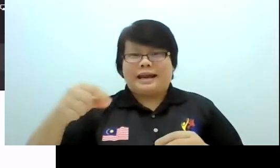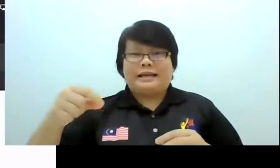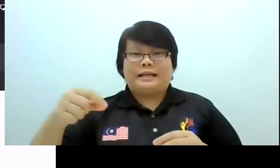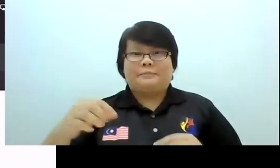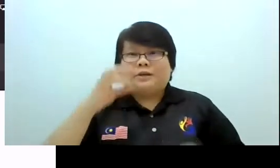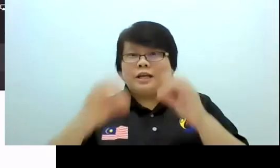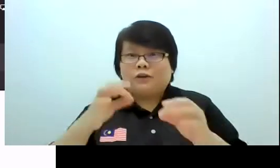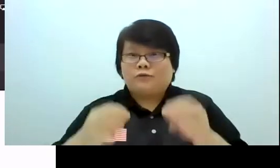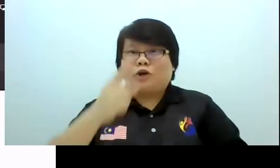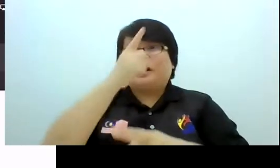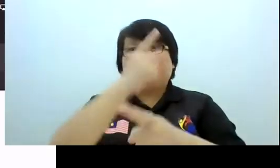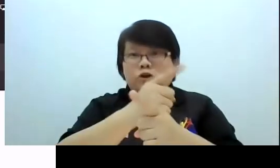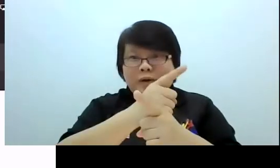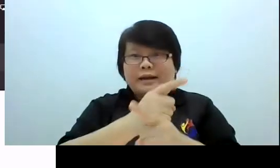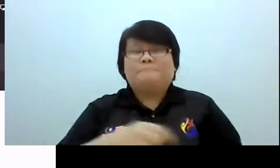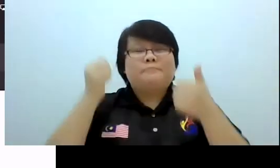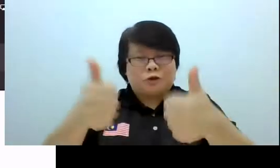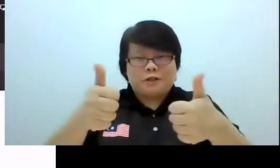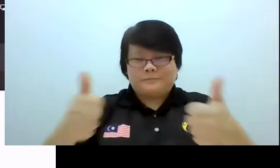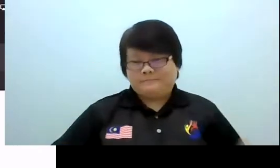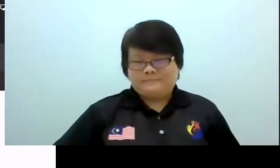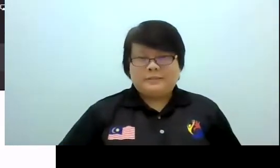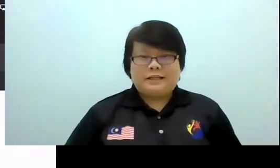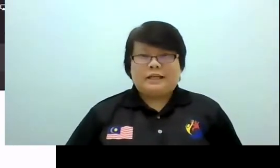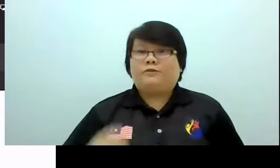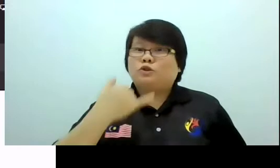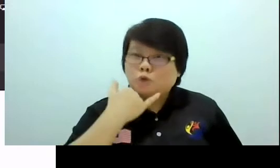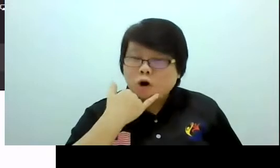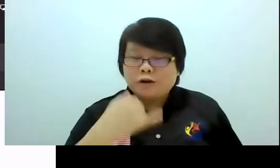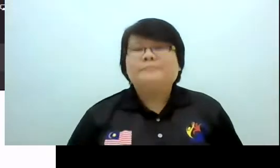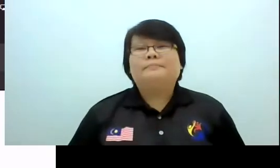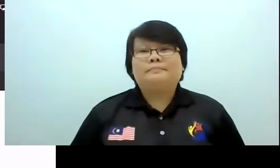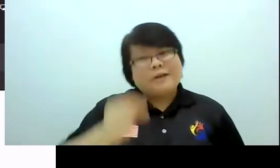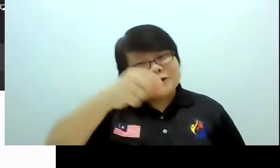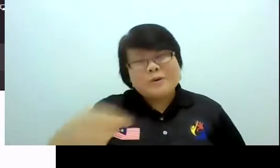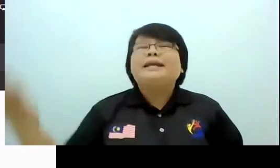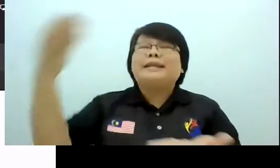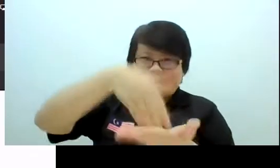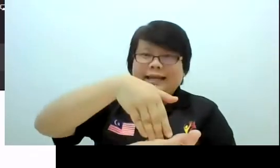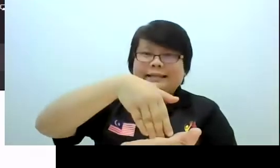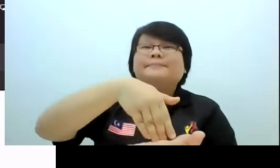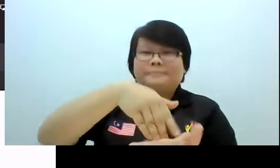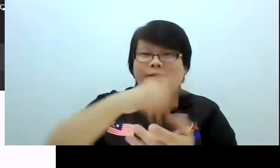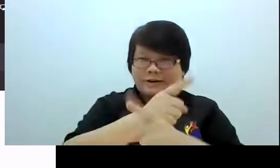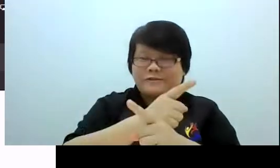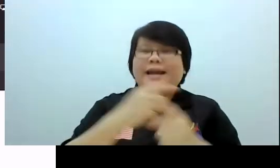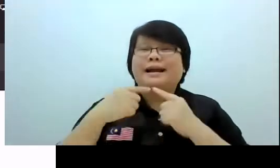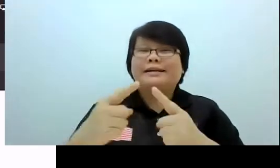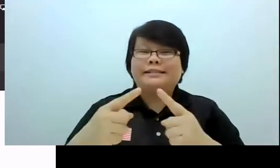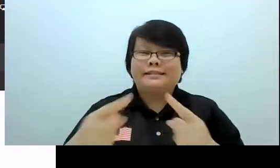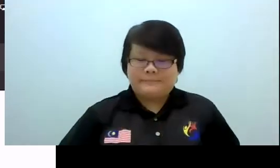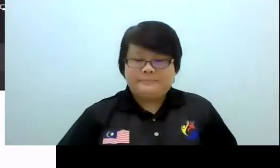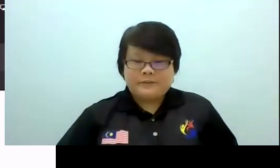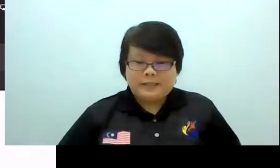didn't write anything, if you got it correct, good. If it's wrong, write it again. The